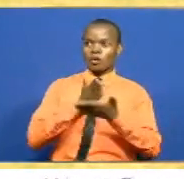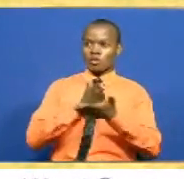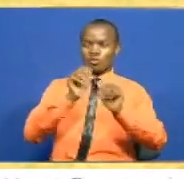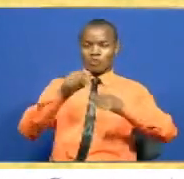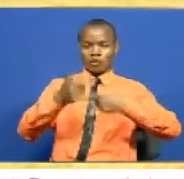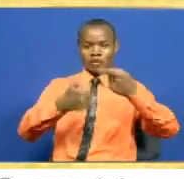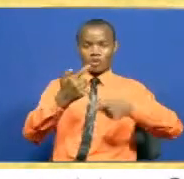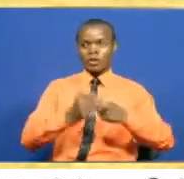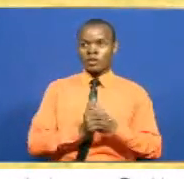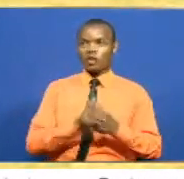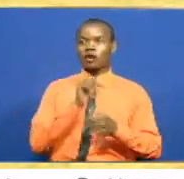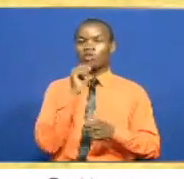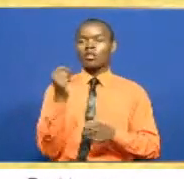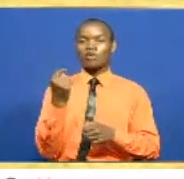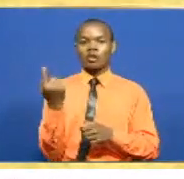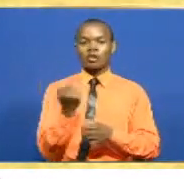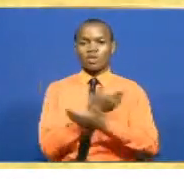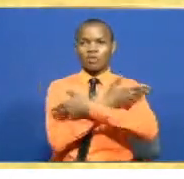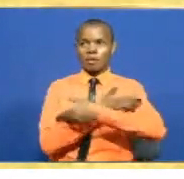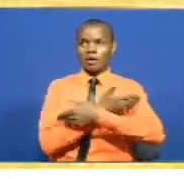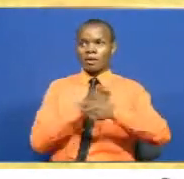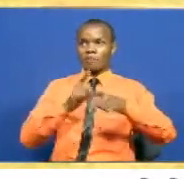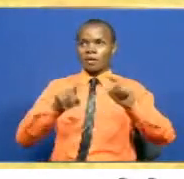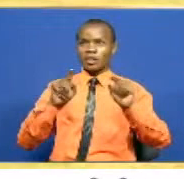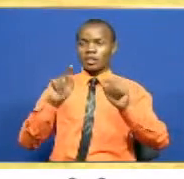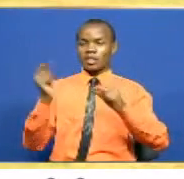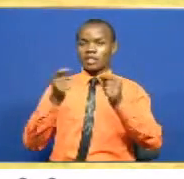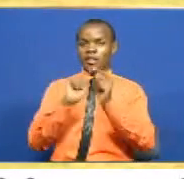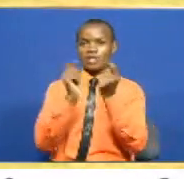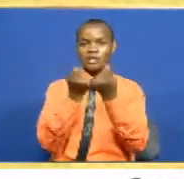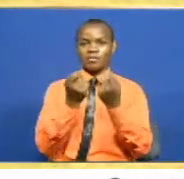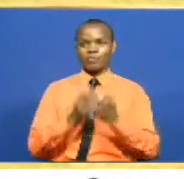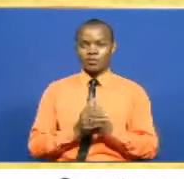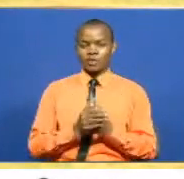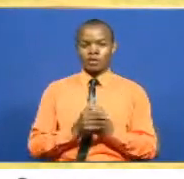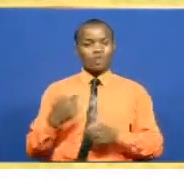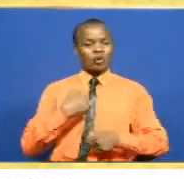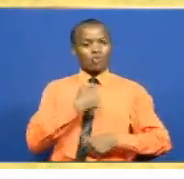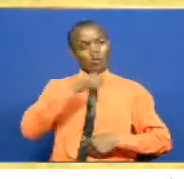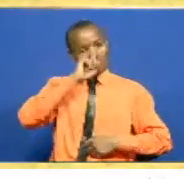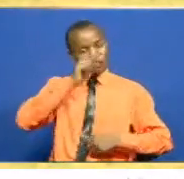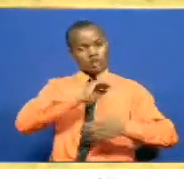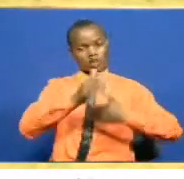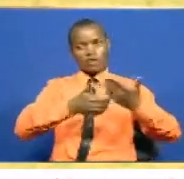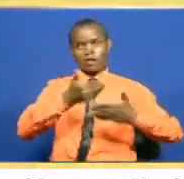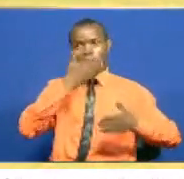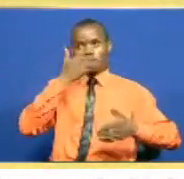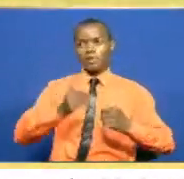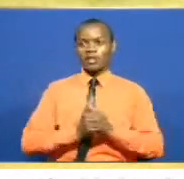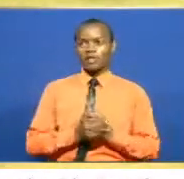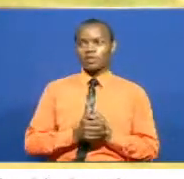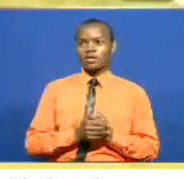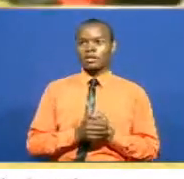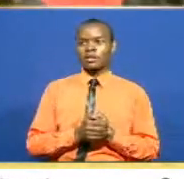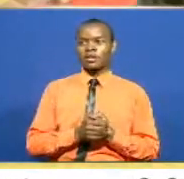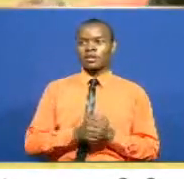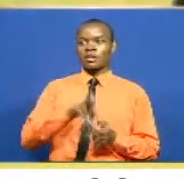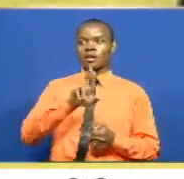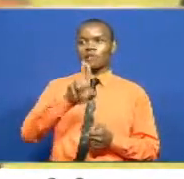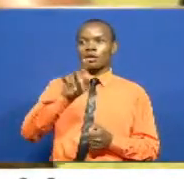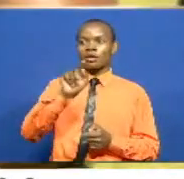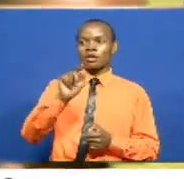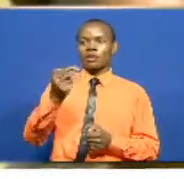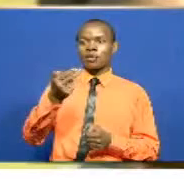the para, it's for Kenya team. Yeah. Well, we wish you all the best. That has been Ruth Mweni, the team manager